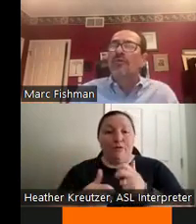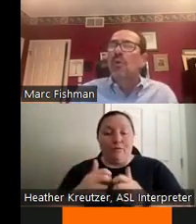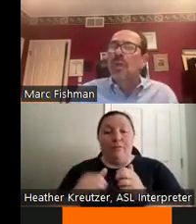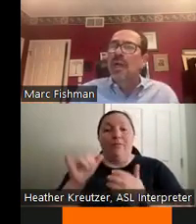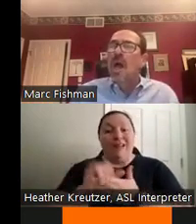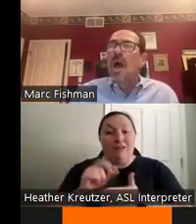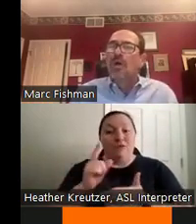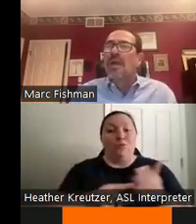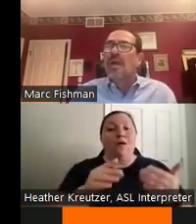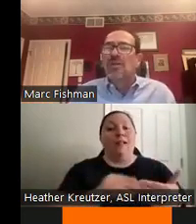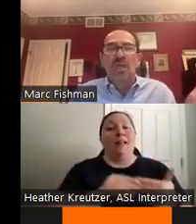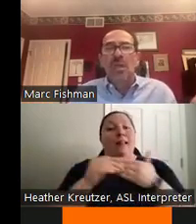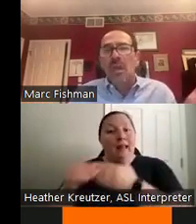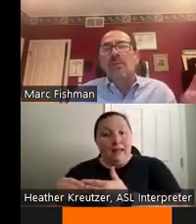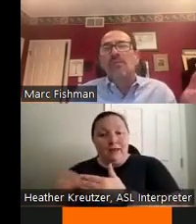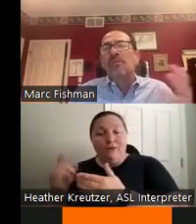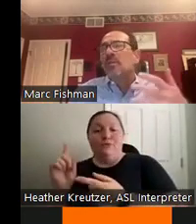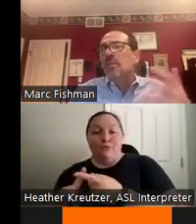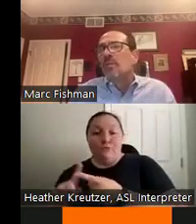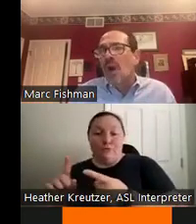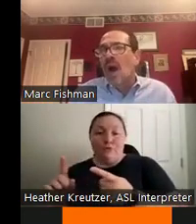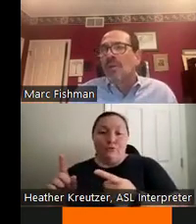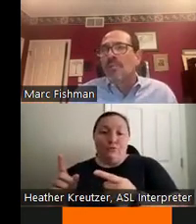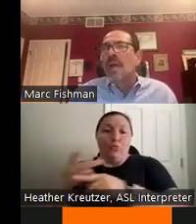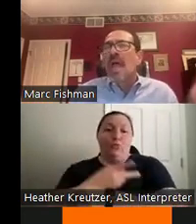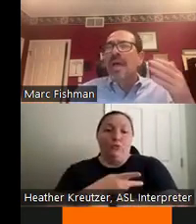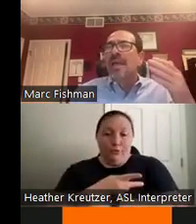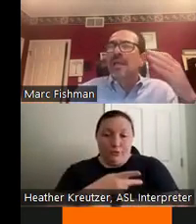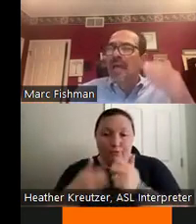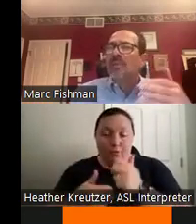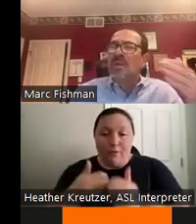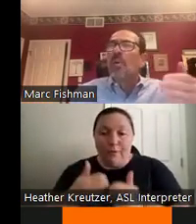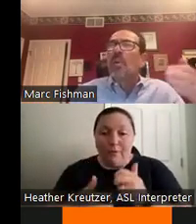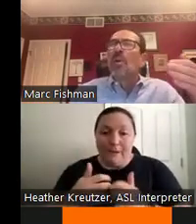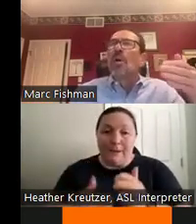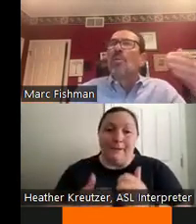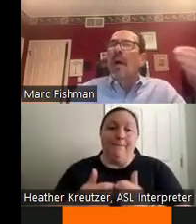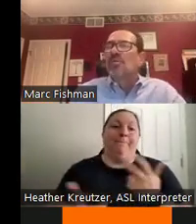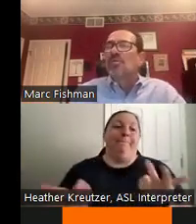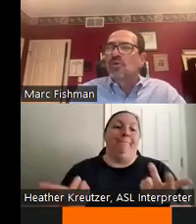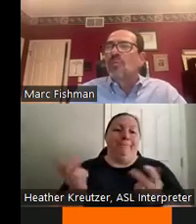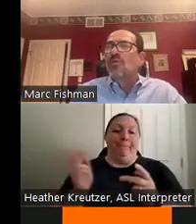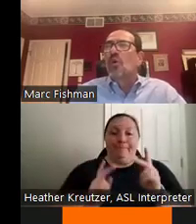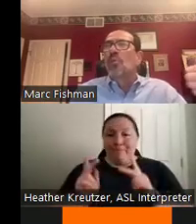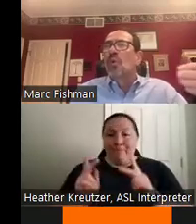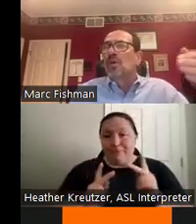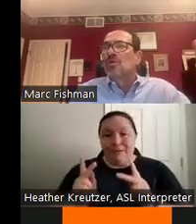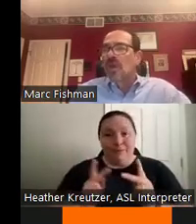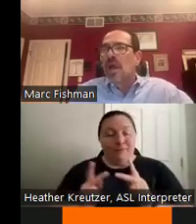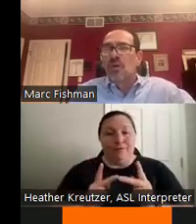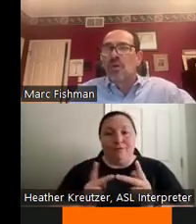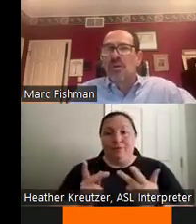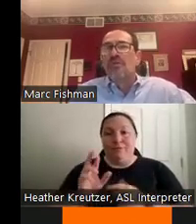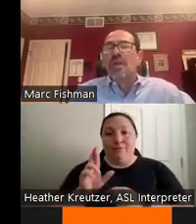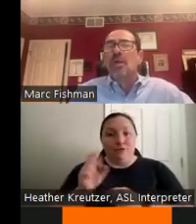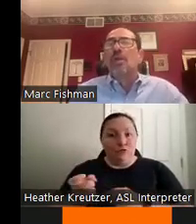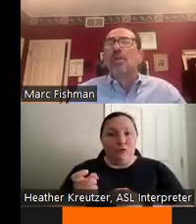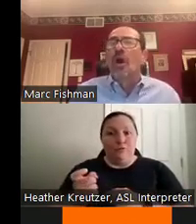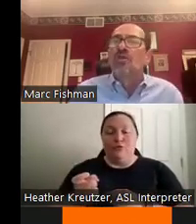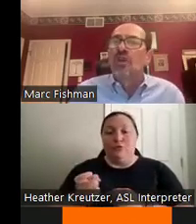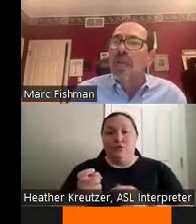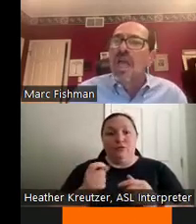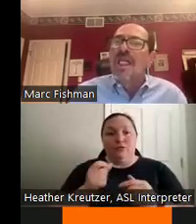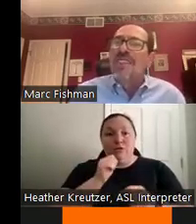led to fueling a great deal of the problem and led people past prescription opioids to heroin and